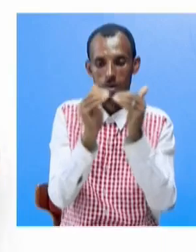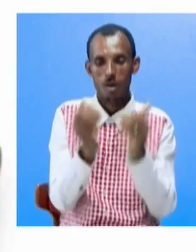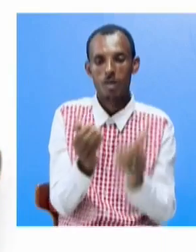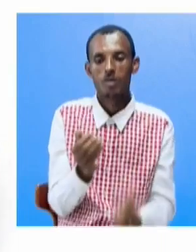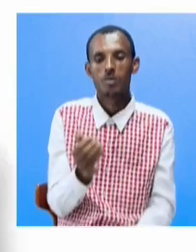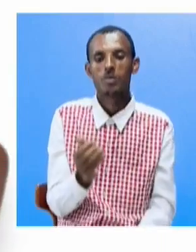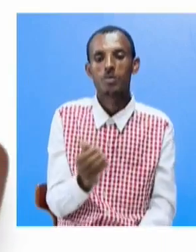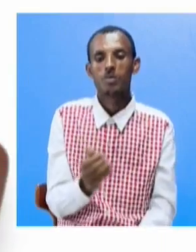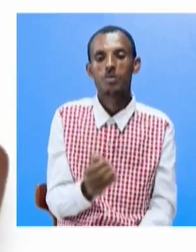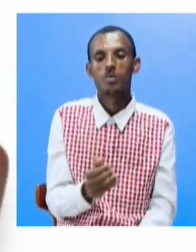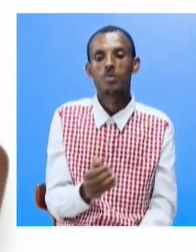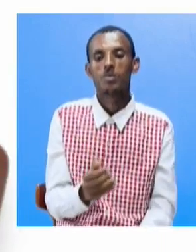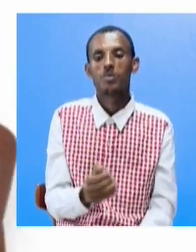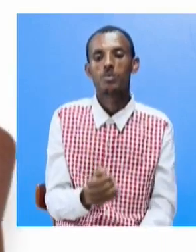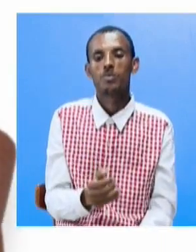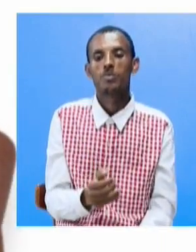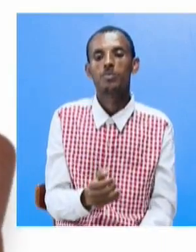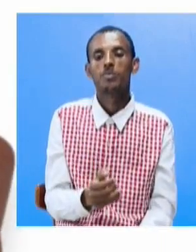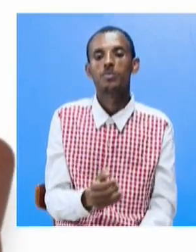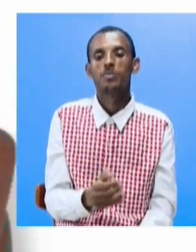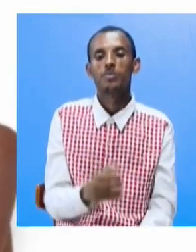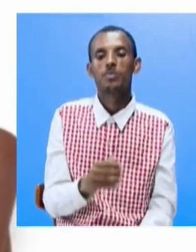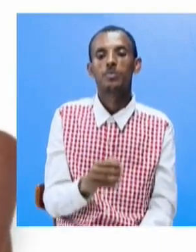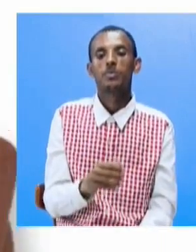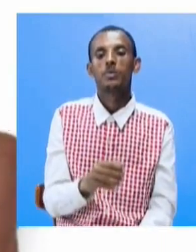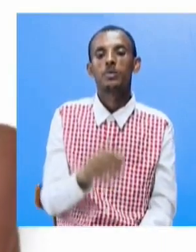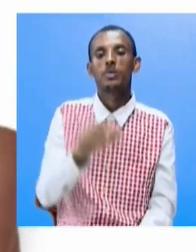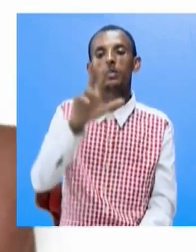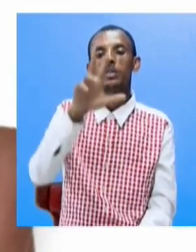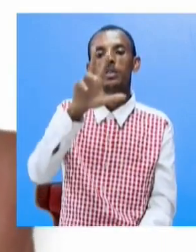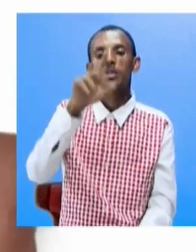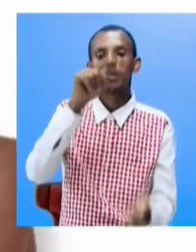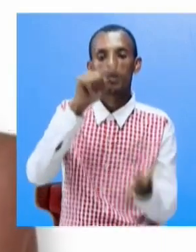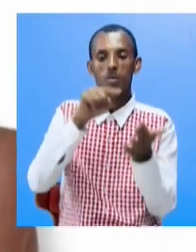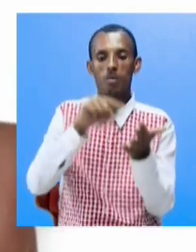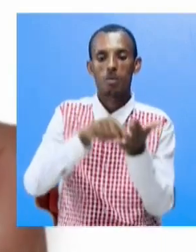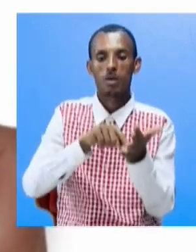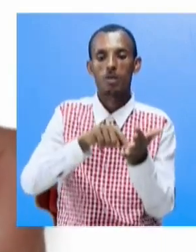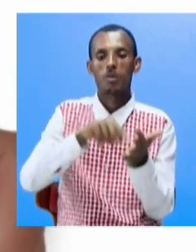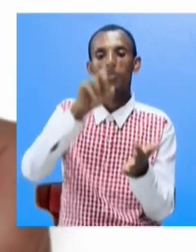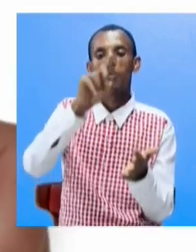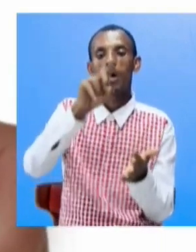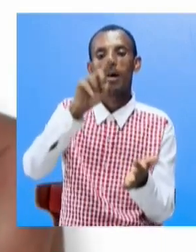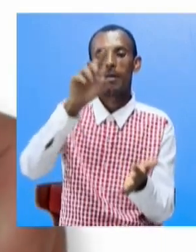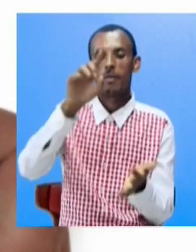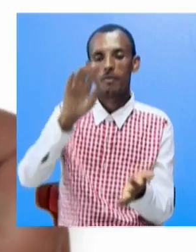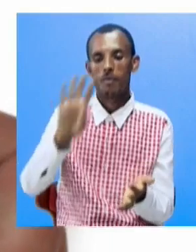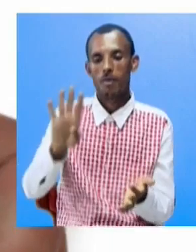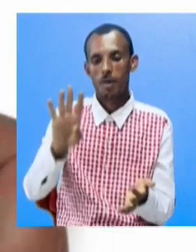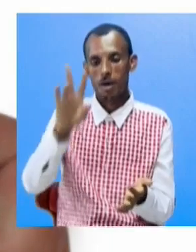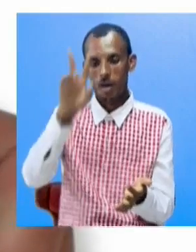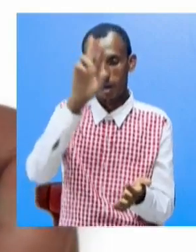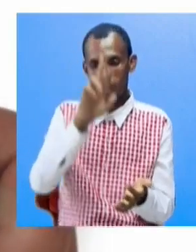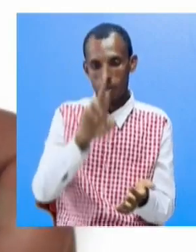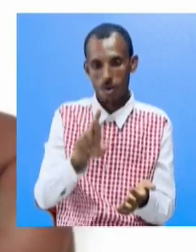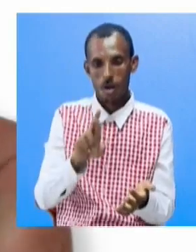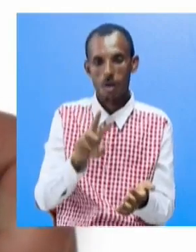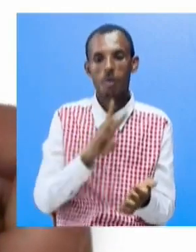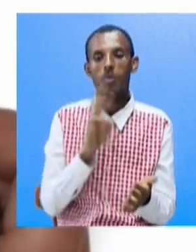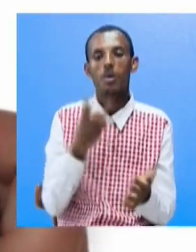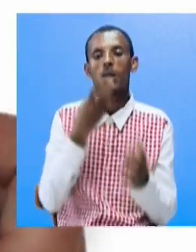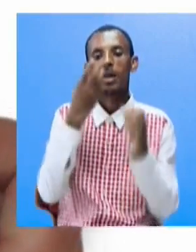approximately equal to, it is 3.14, or we can